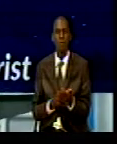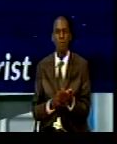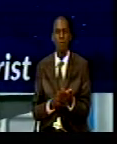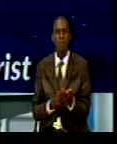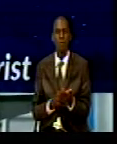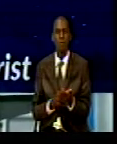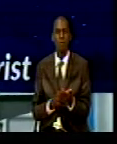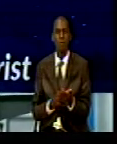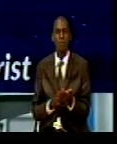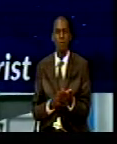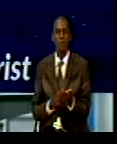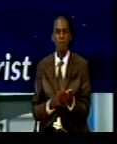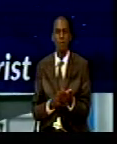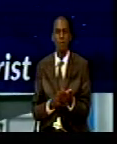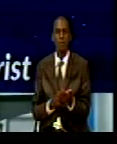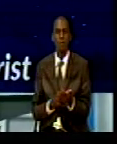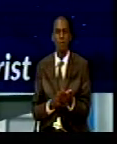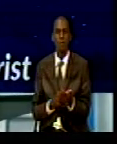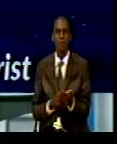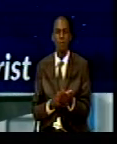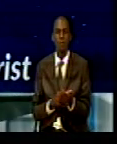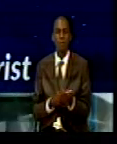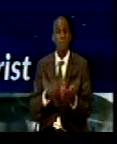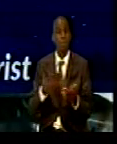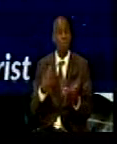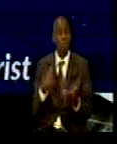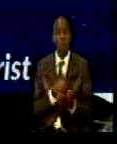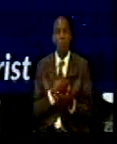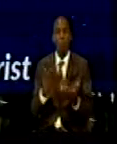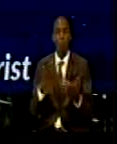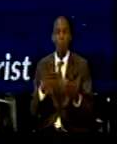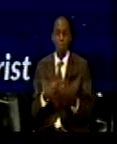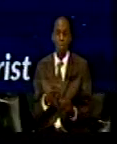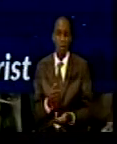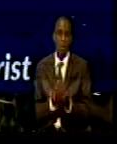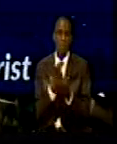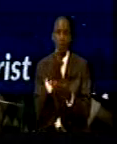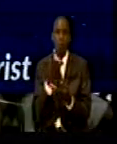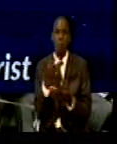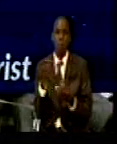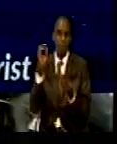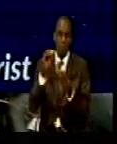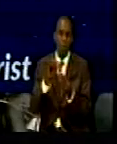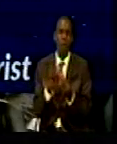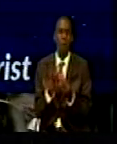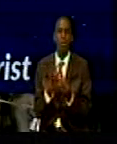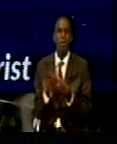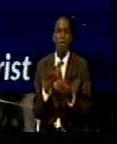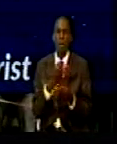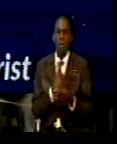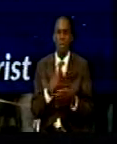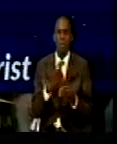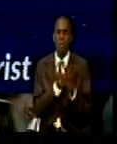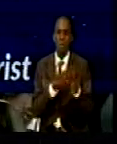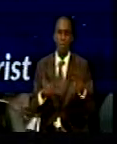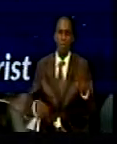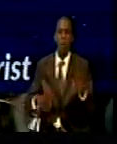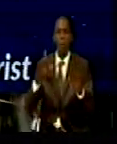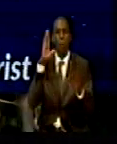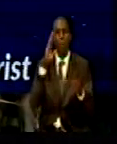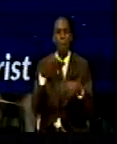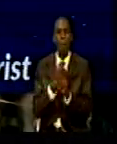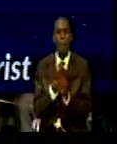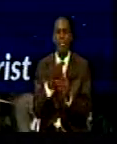We want to be of more spiritual help to you. And the Lord will make it a blessed fellowship